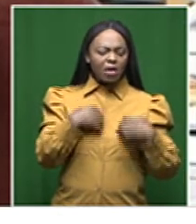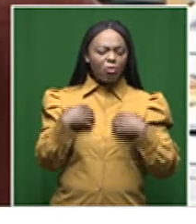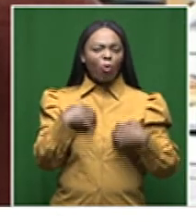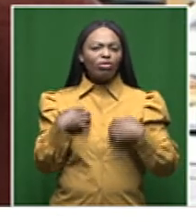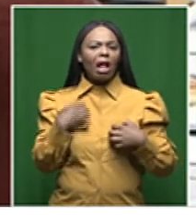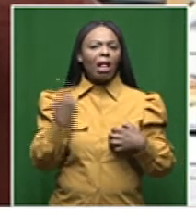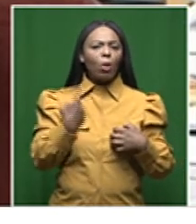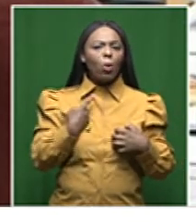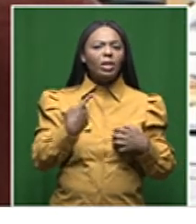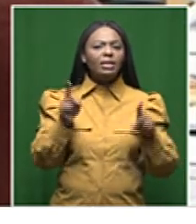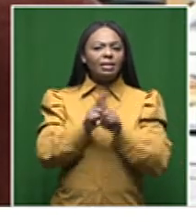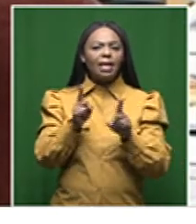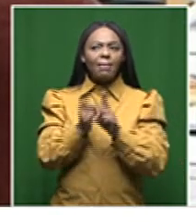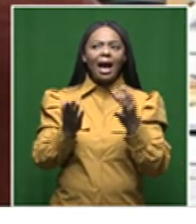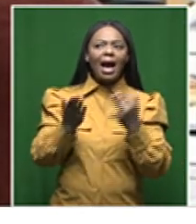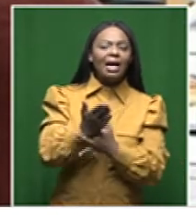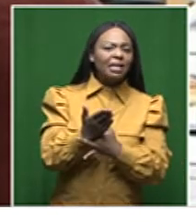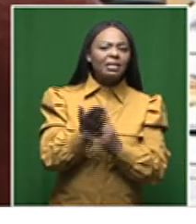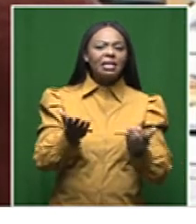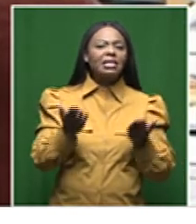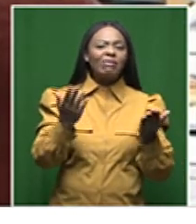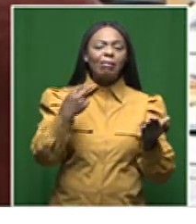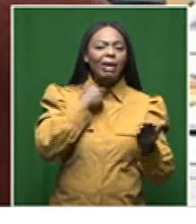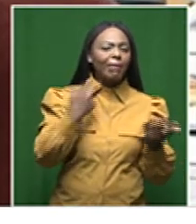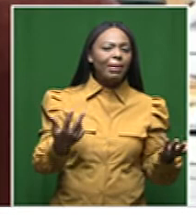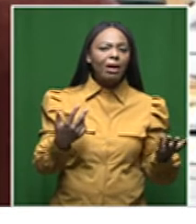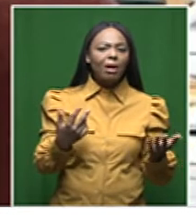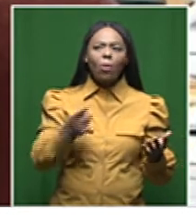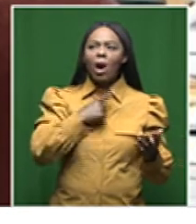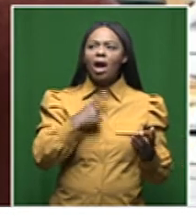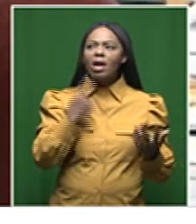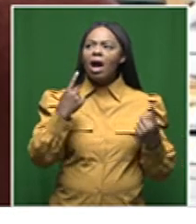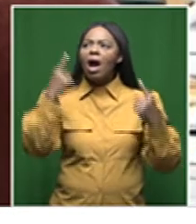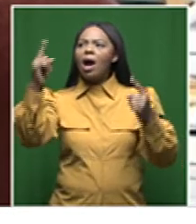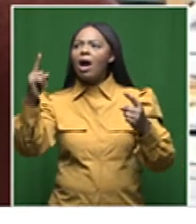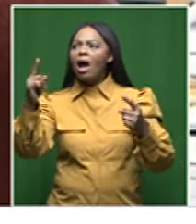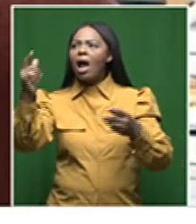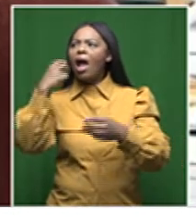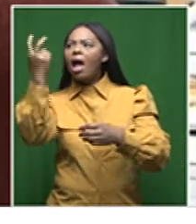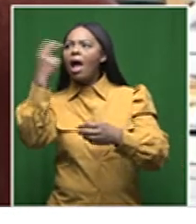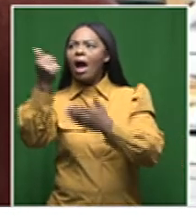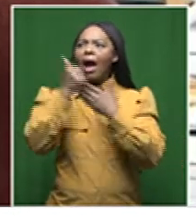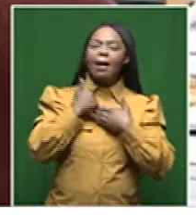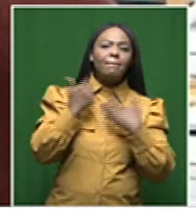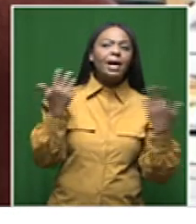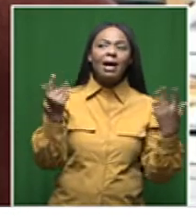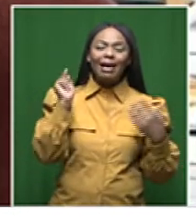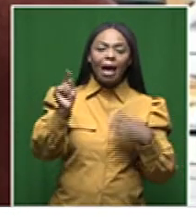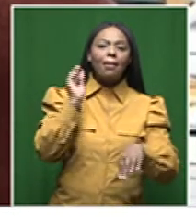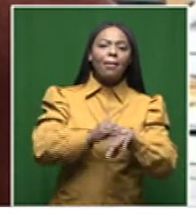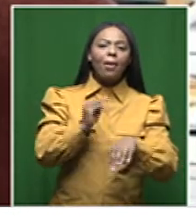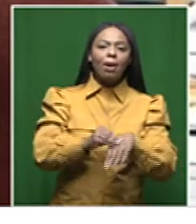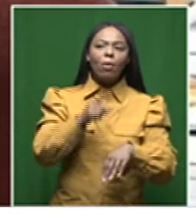not access now the service. They are not going to go out and look for help. So there is that delay that